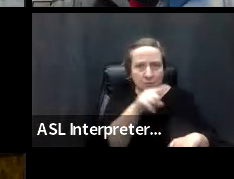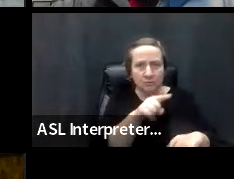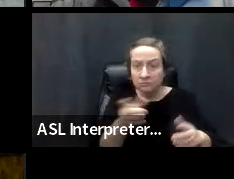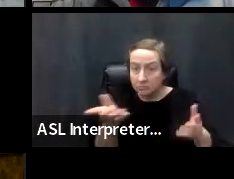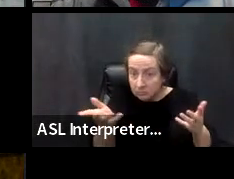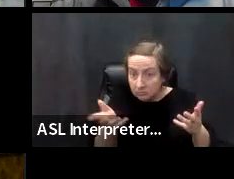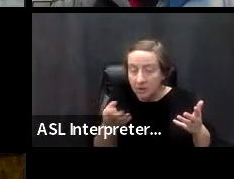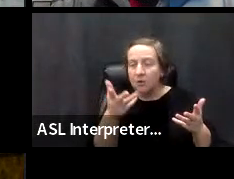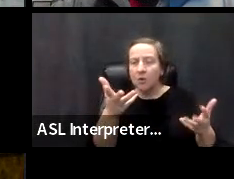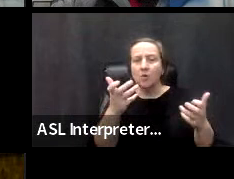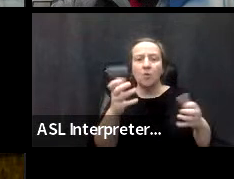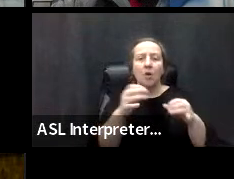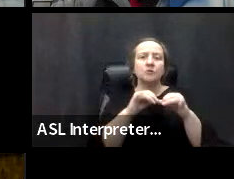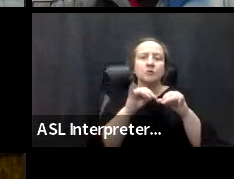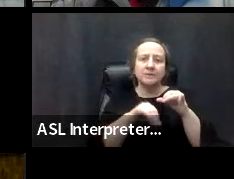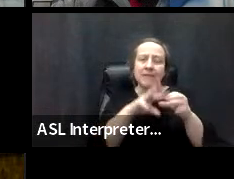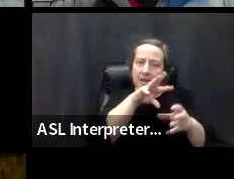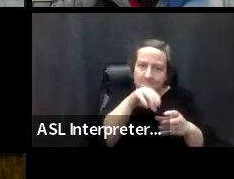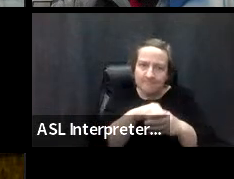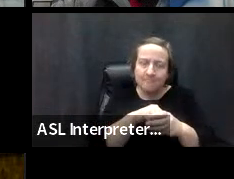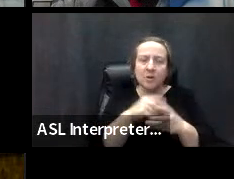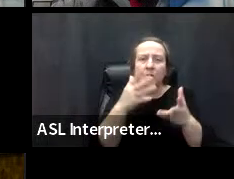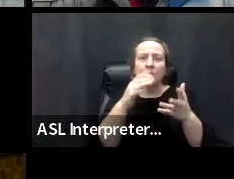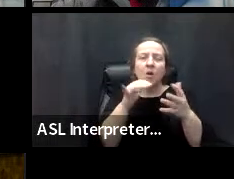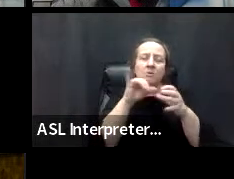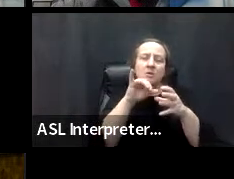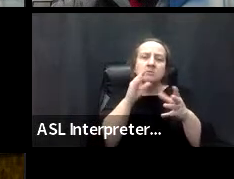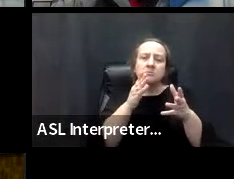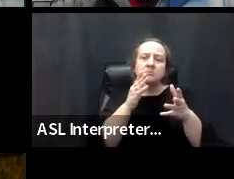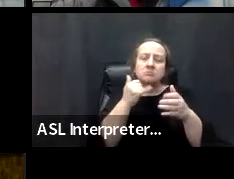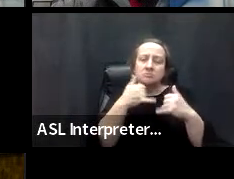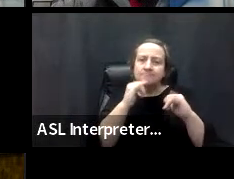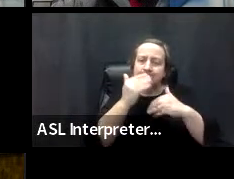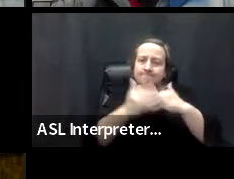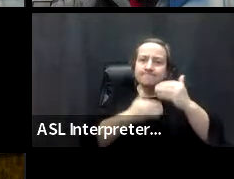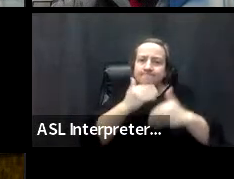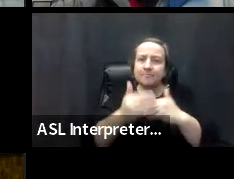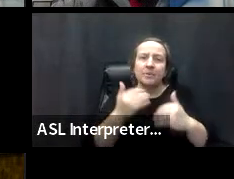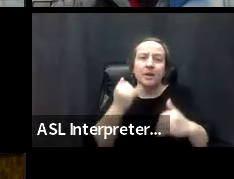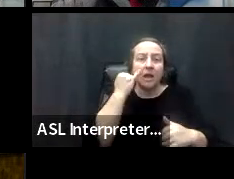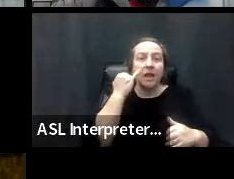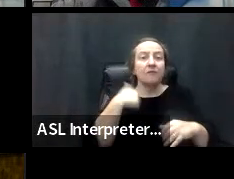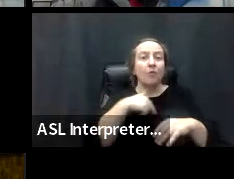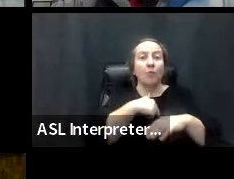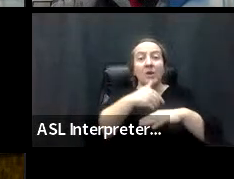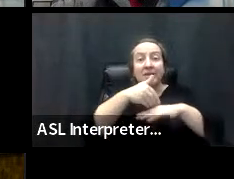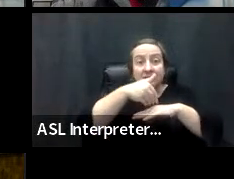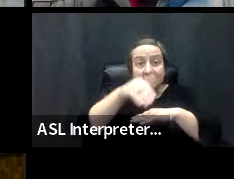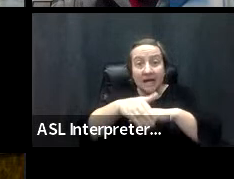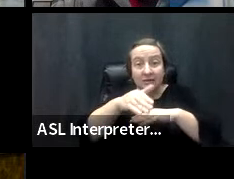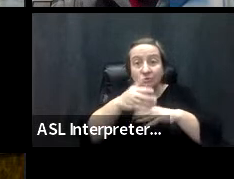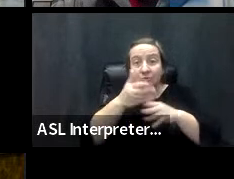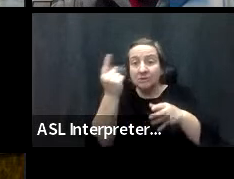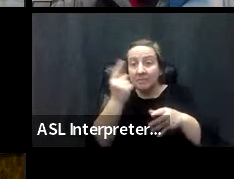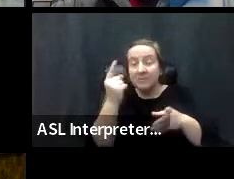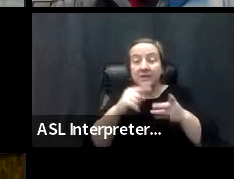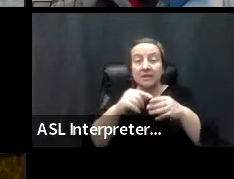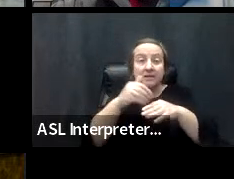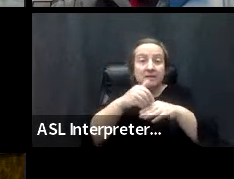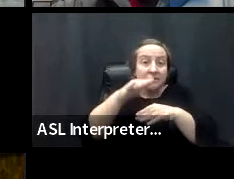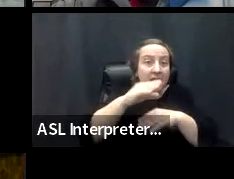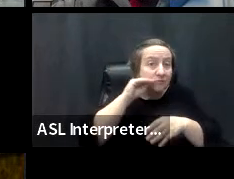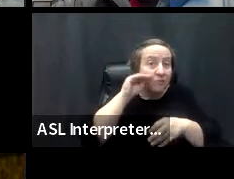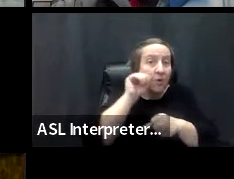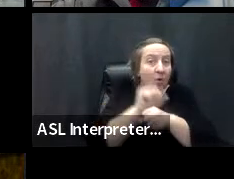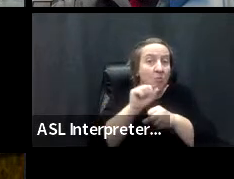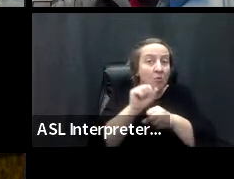you want to stay integrated, you want to stay involved, and if we need to send you stuff or send you homework in the interim, please